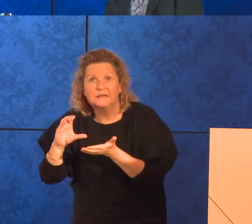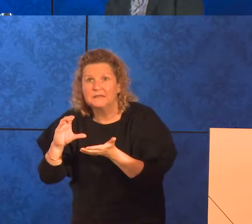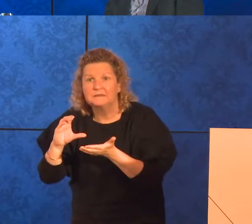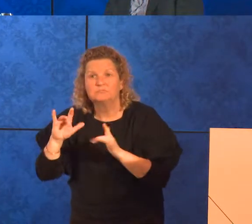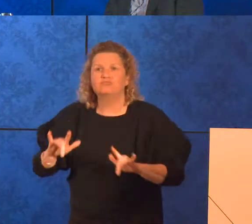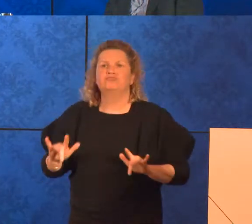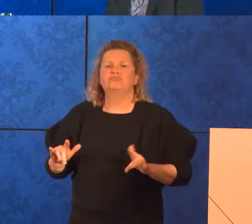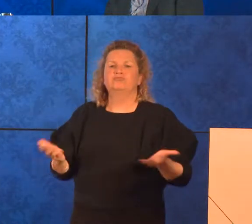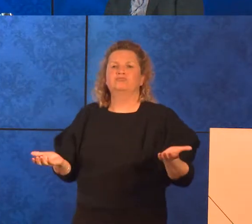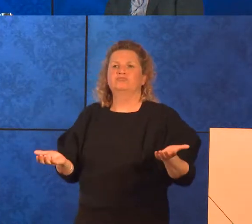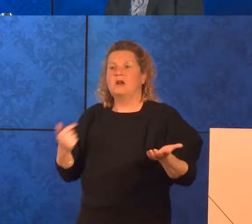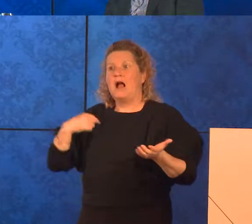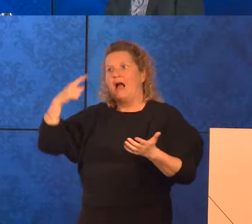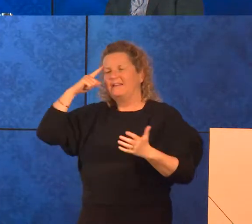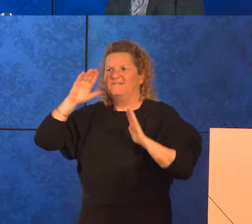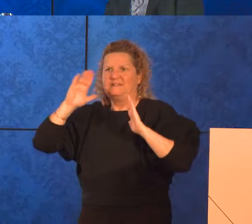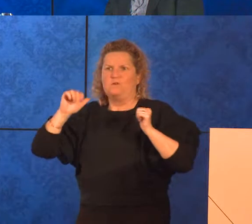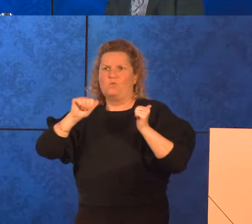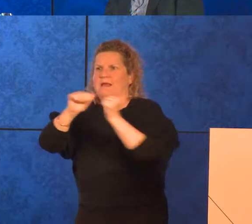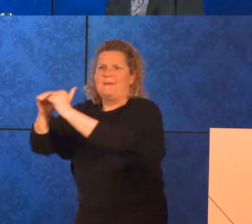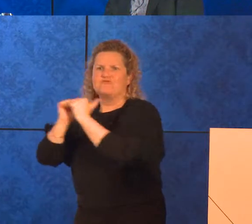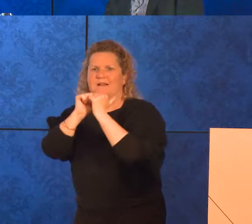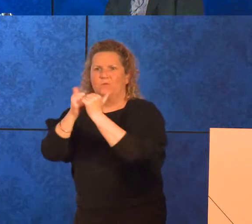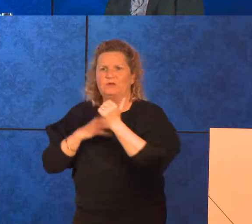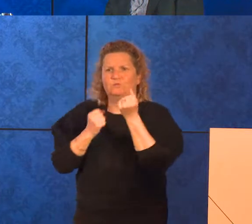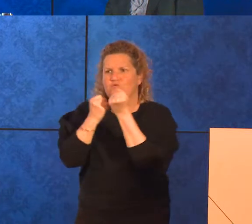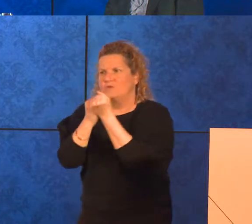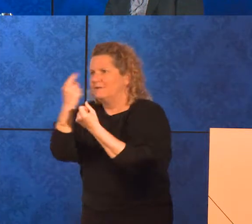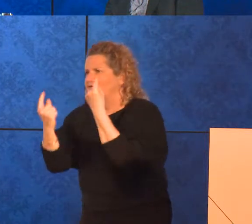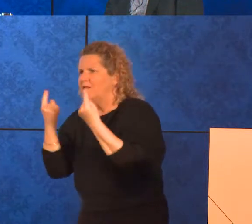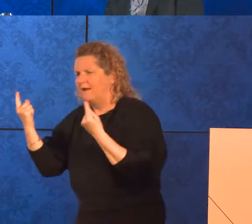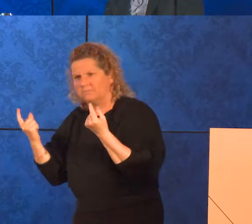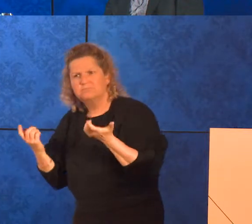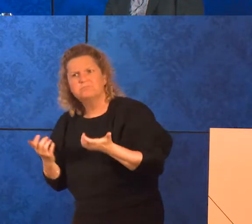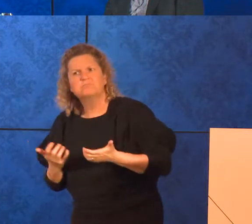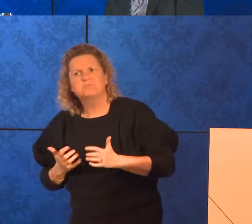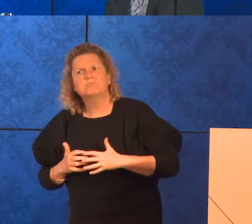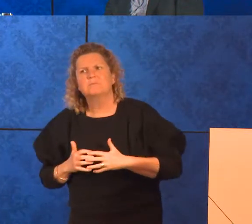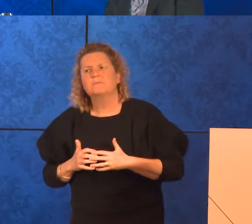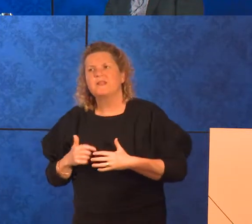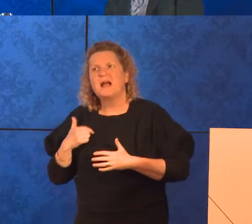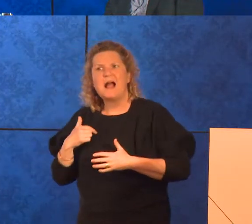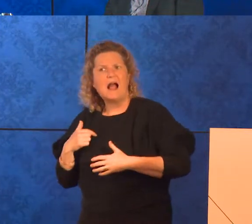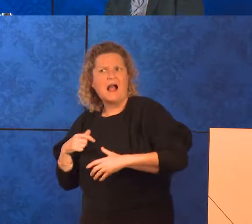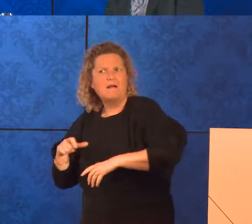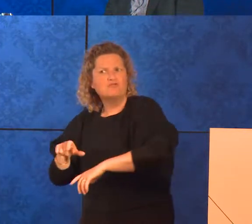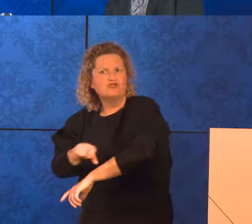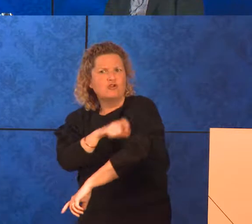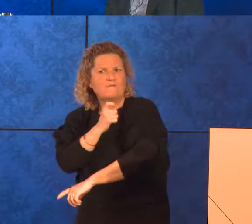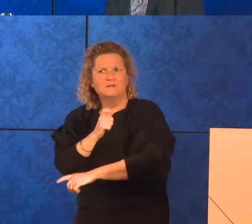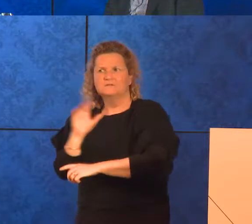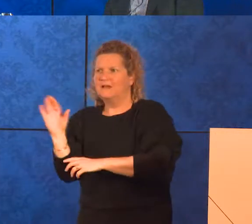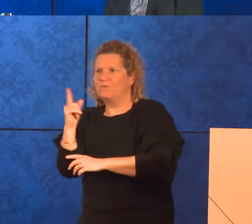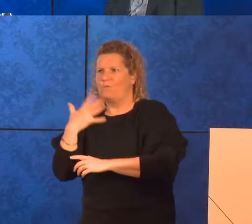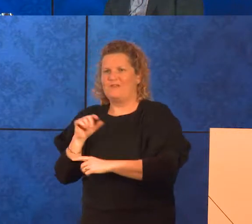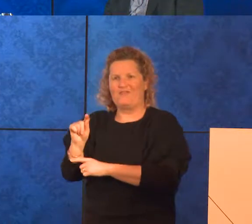I think it's fantastic that we collaborate. I think we all need to support each other, and I'm pretty confident that that's something we all want to